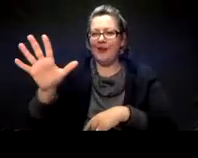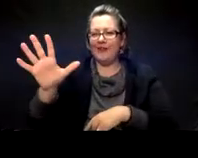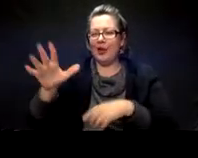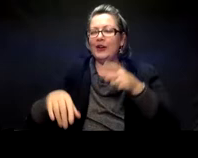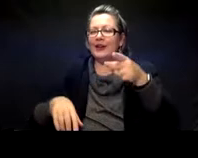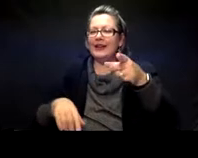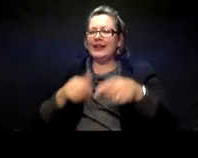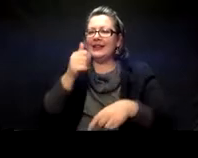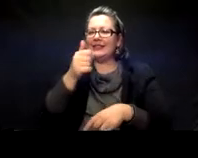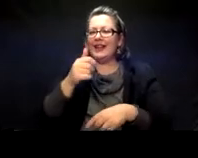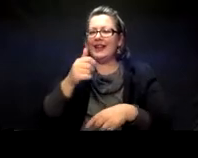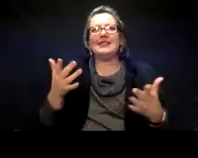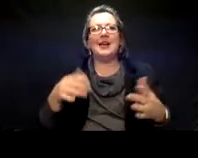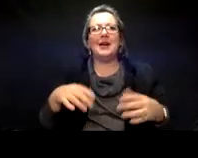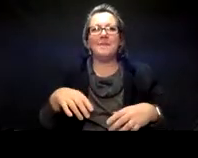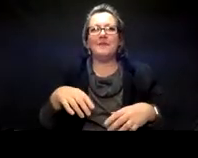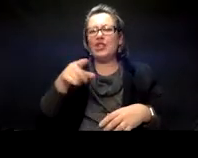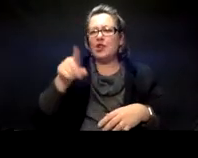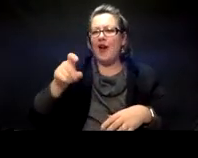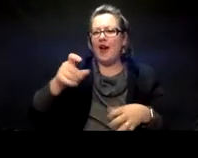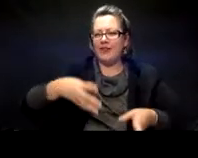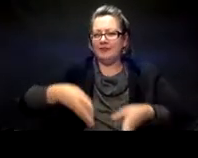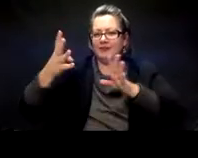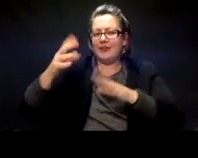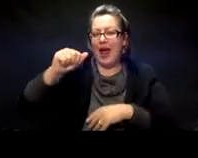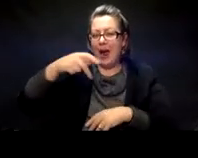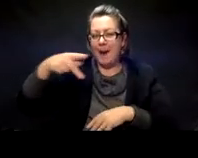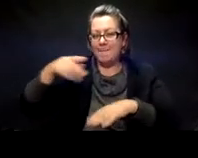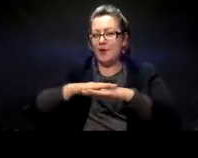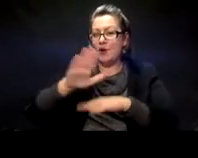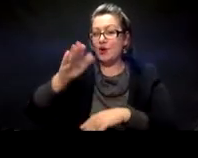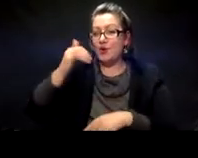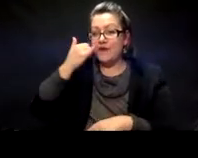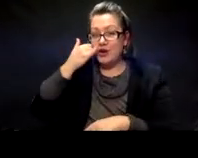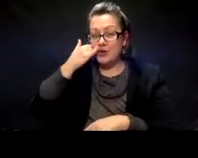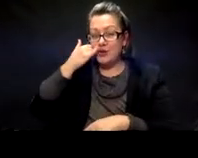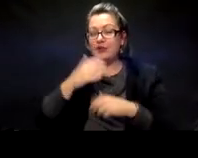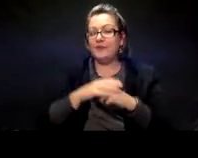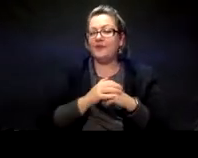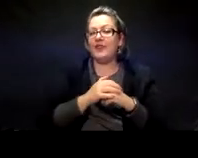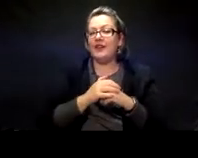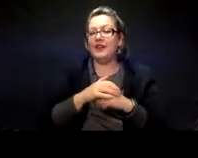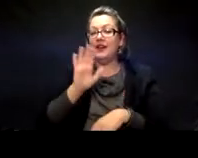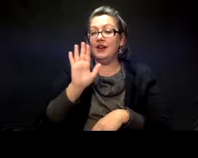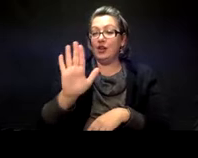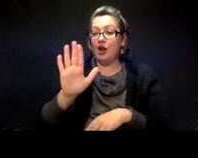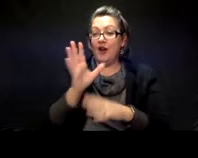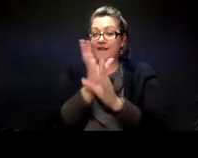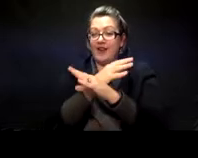Wavelo, that's how you sign Wavelo. It is, you have to upload an app onto your